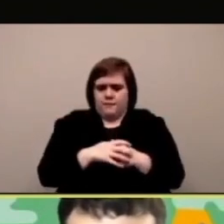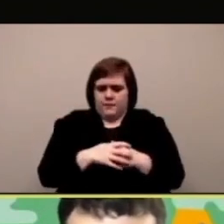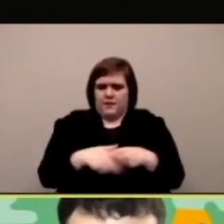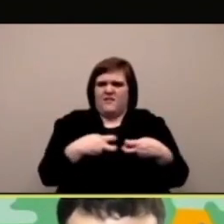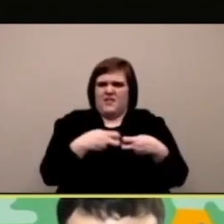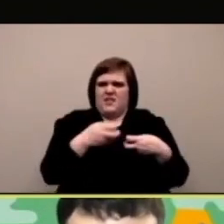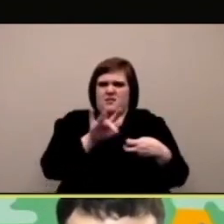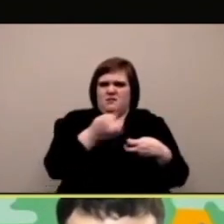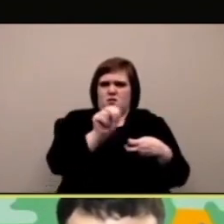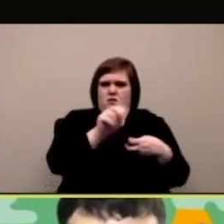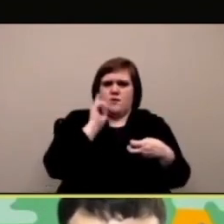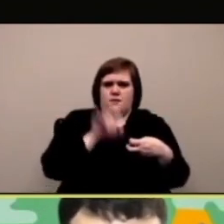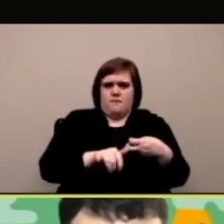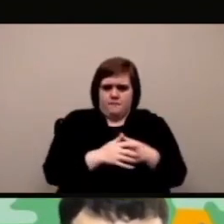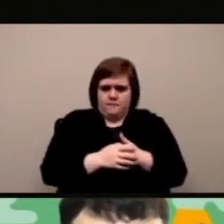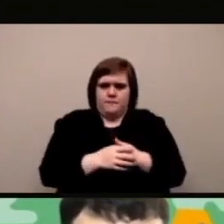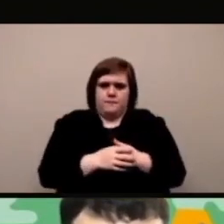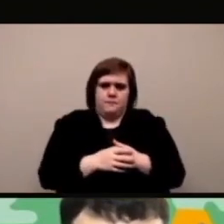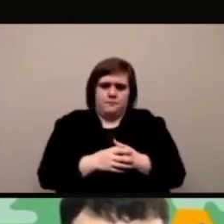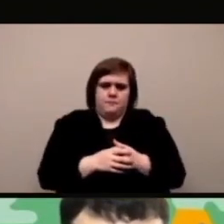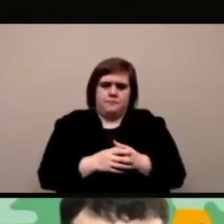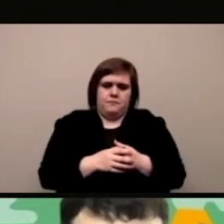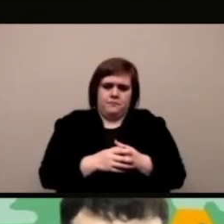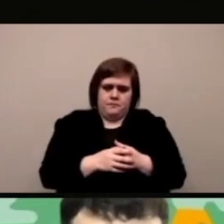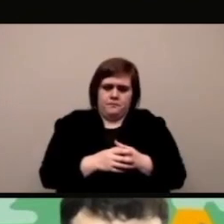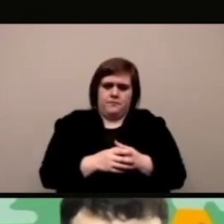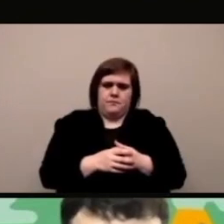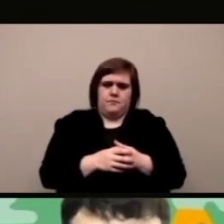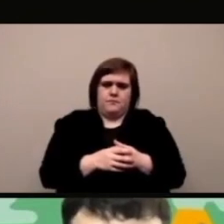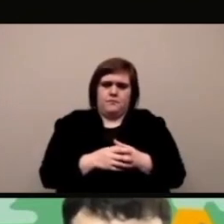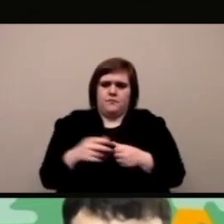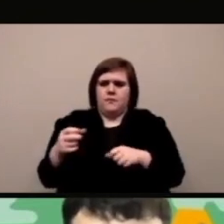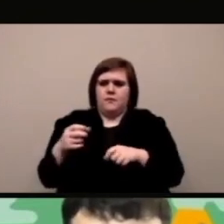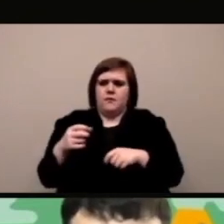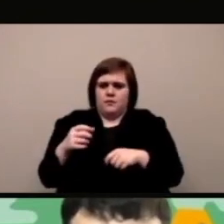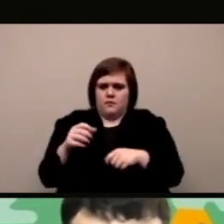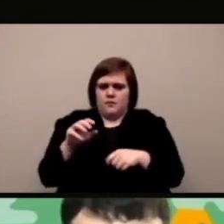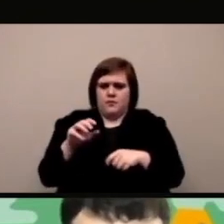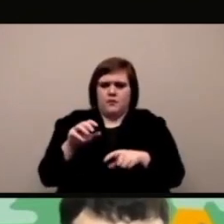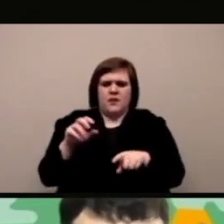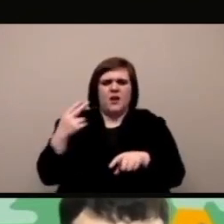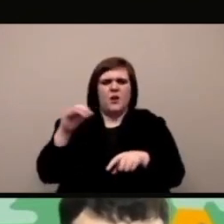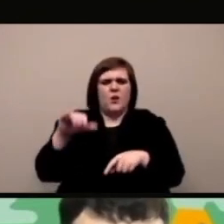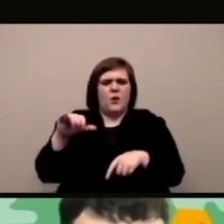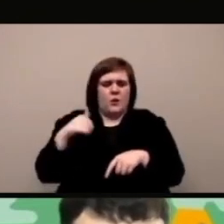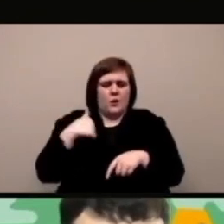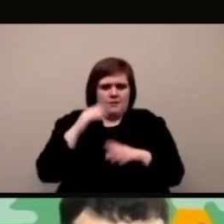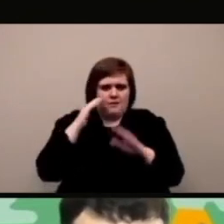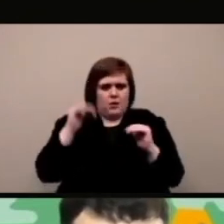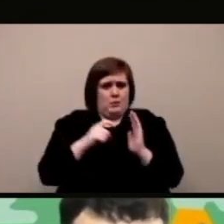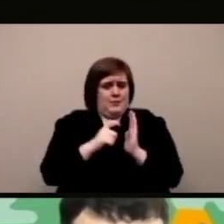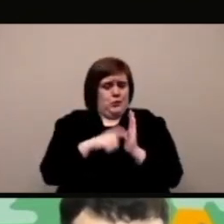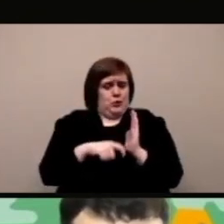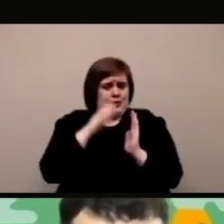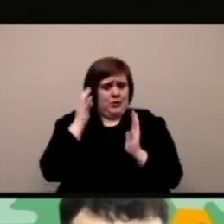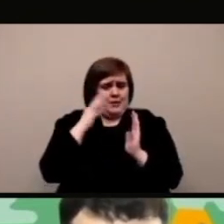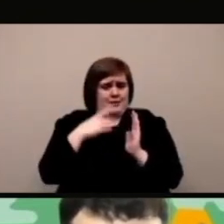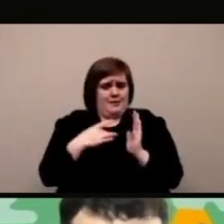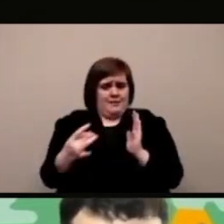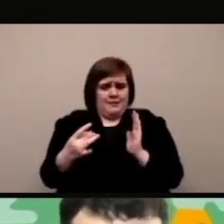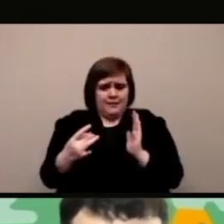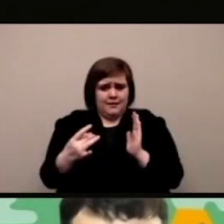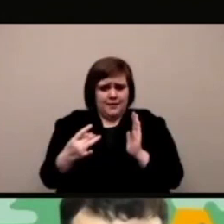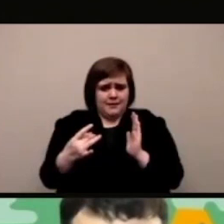it. Yeah. I hope Scratch Cat likes apples. So I'm